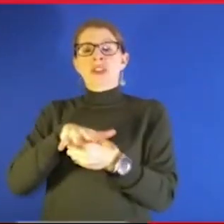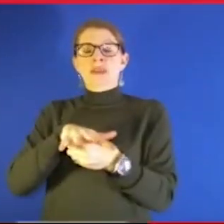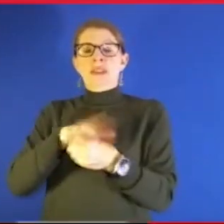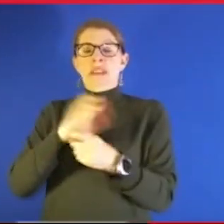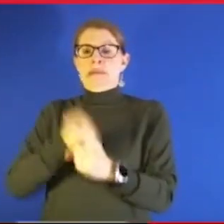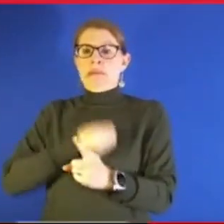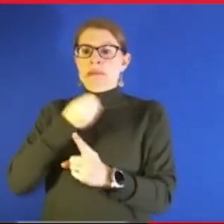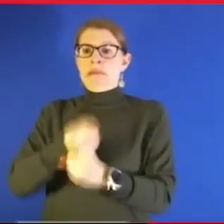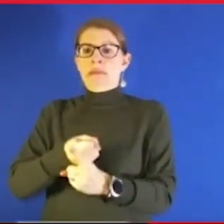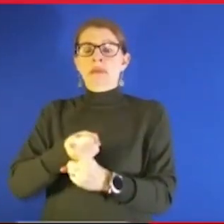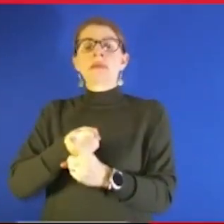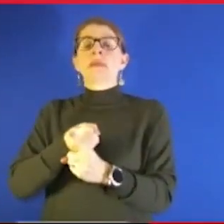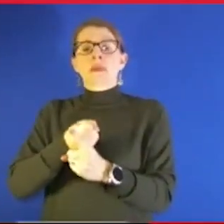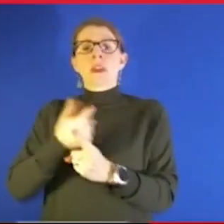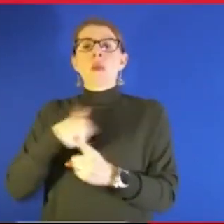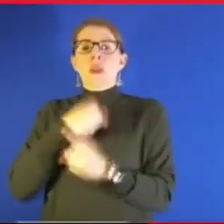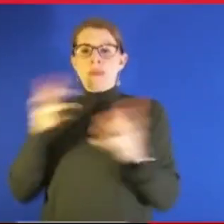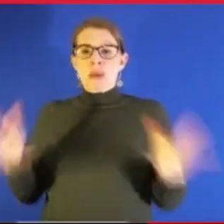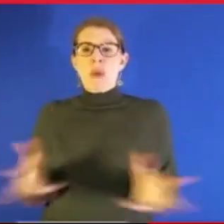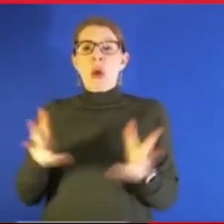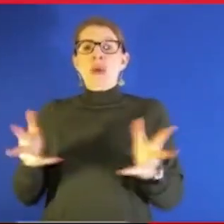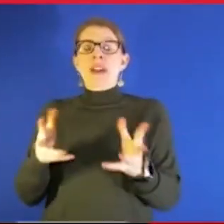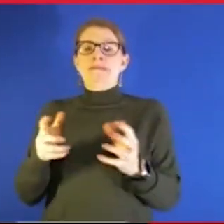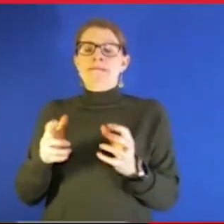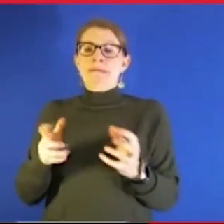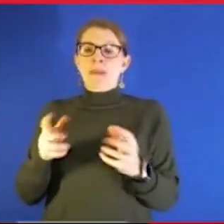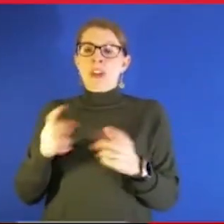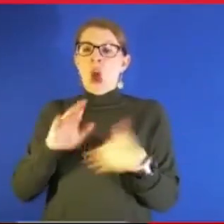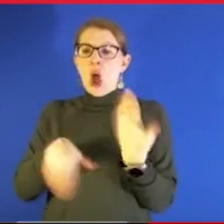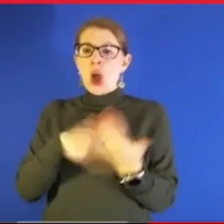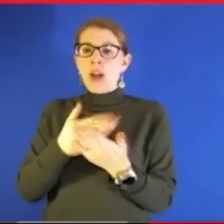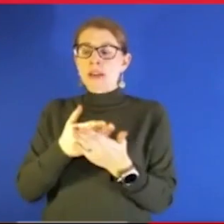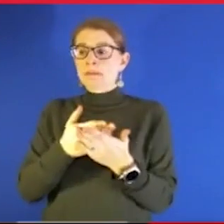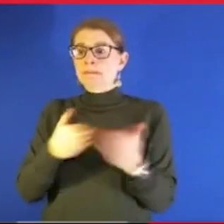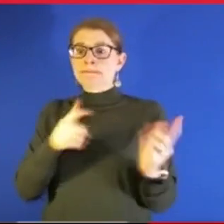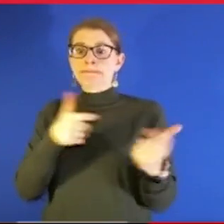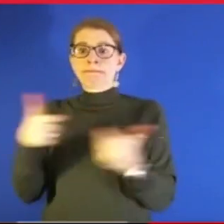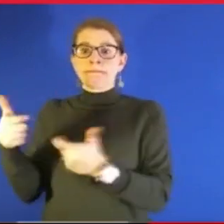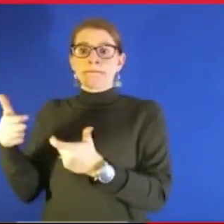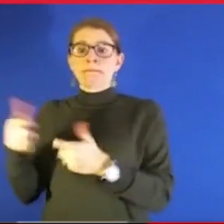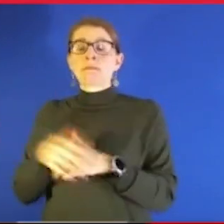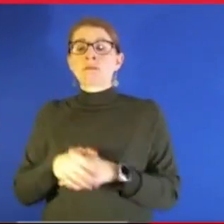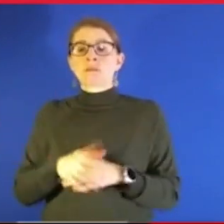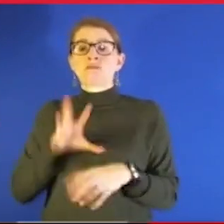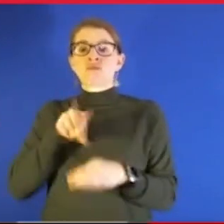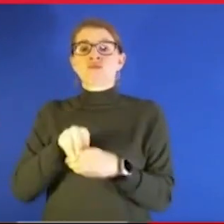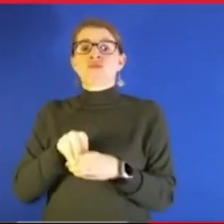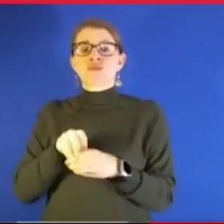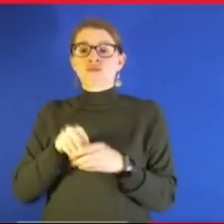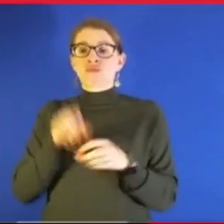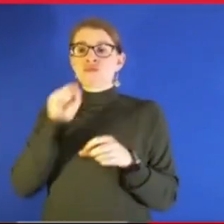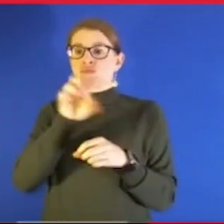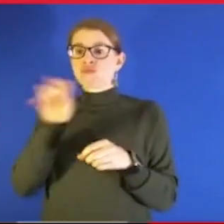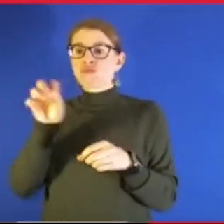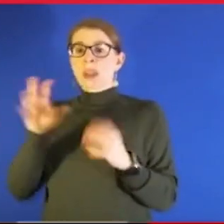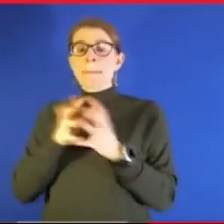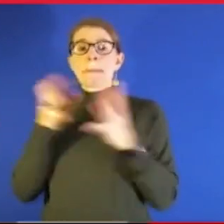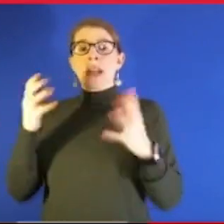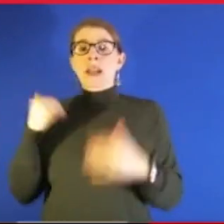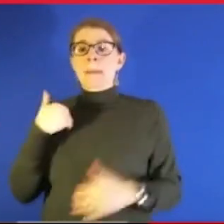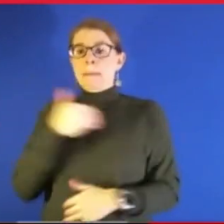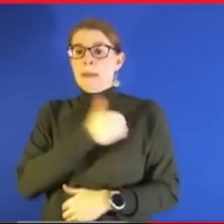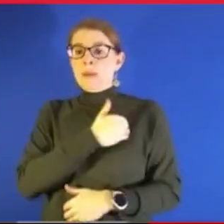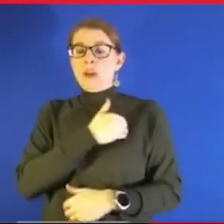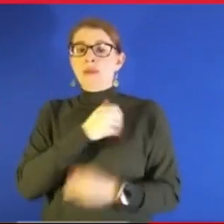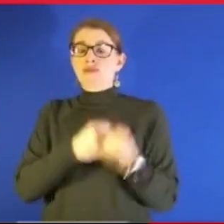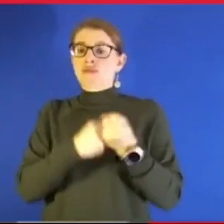impactful, and we've promoted all of those to all of our members, and we've had a lot of our members that have been online with that, but